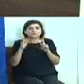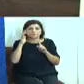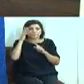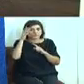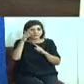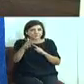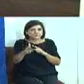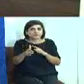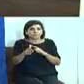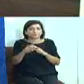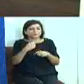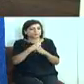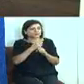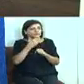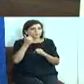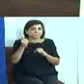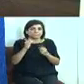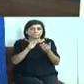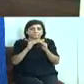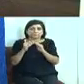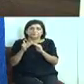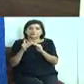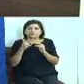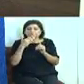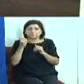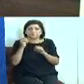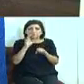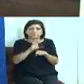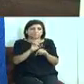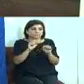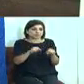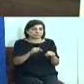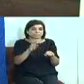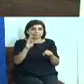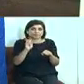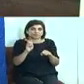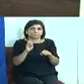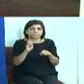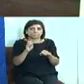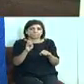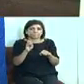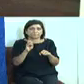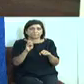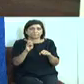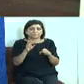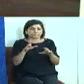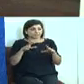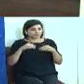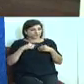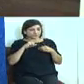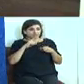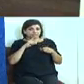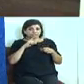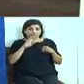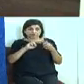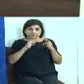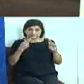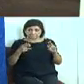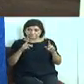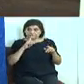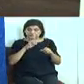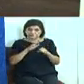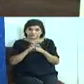this the best community and the best church that we can be. And in taking this ribbon, will you commit that back to